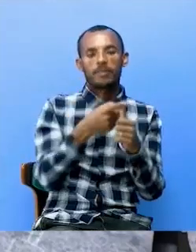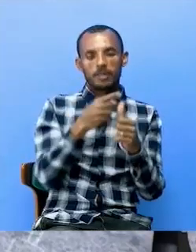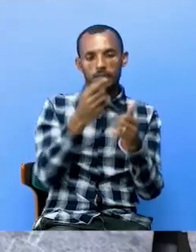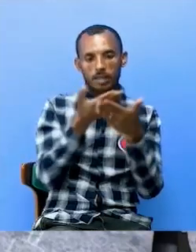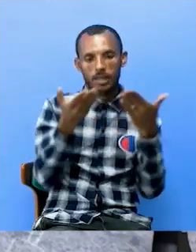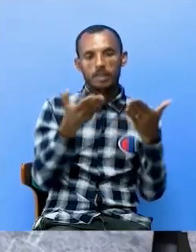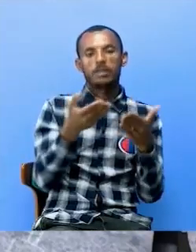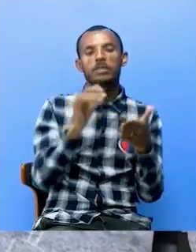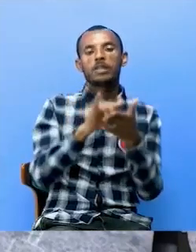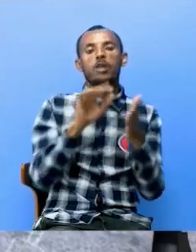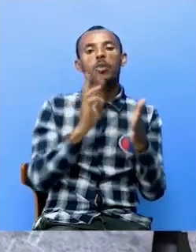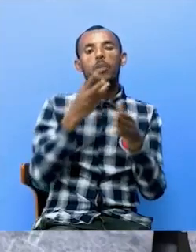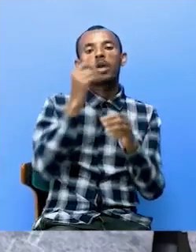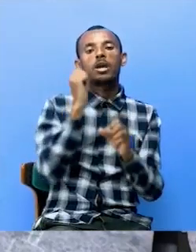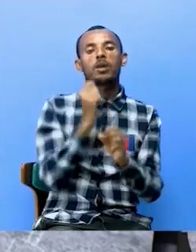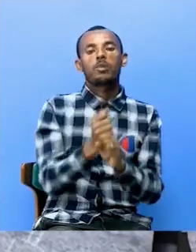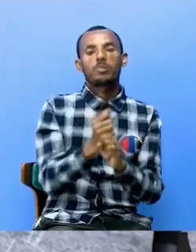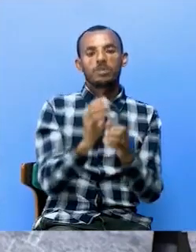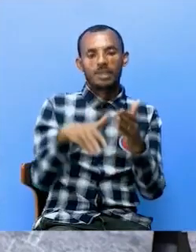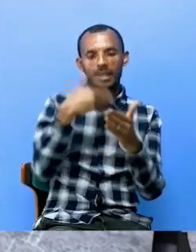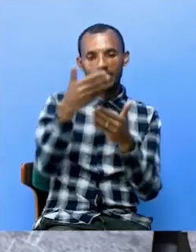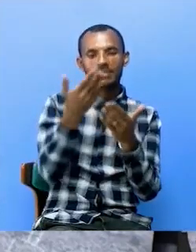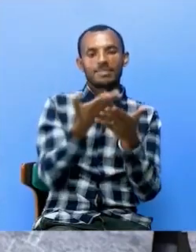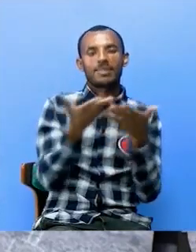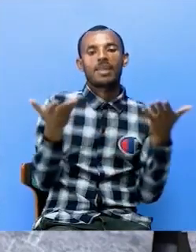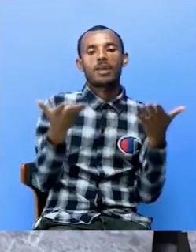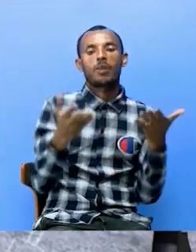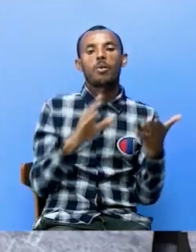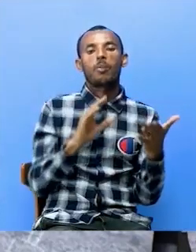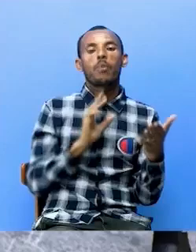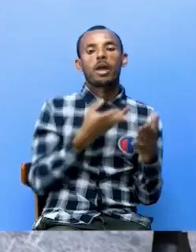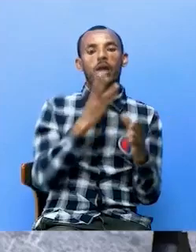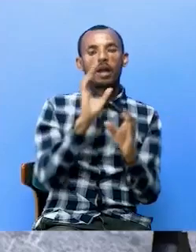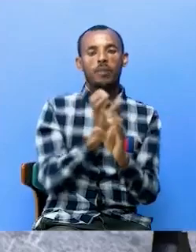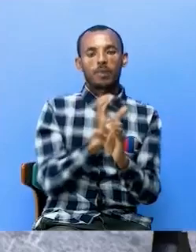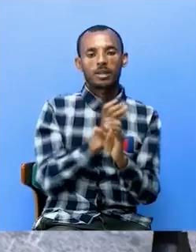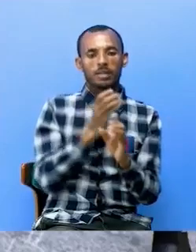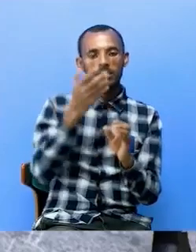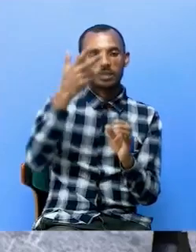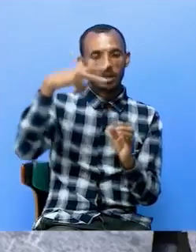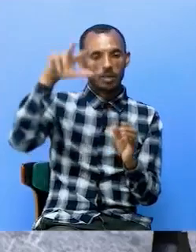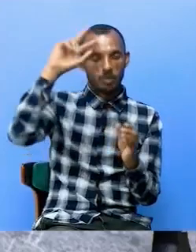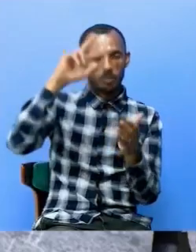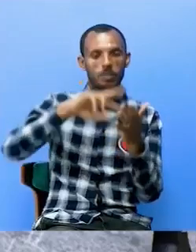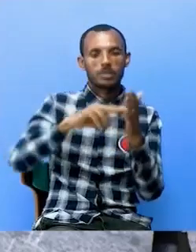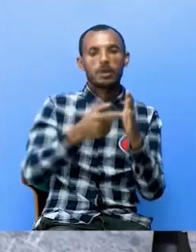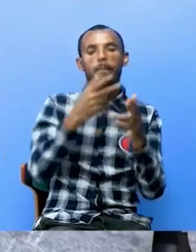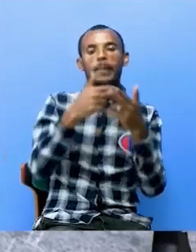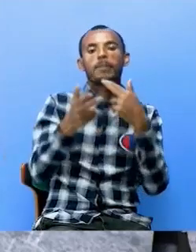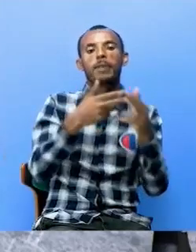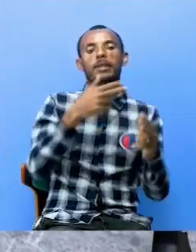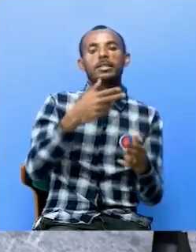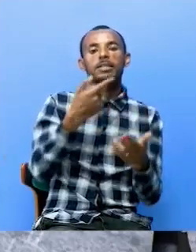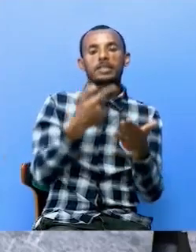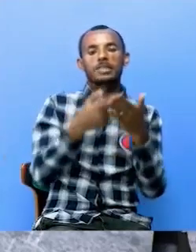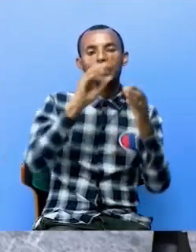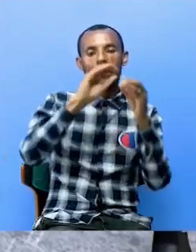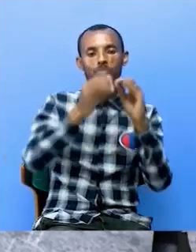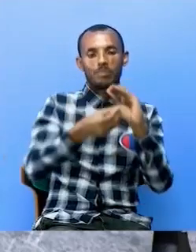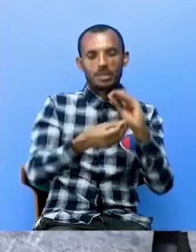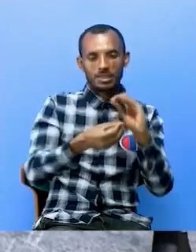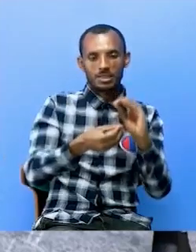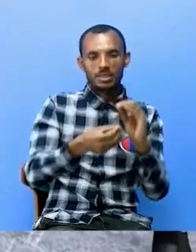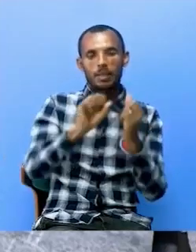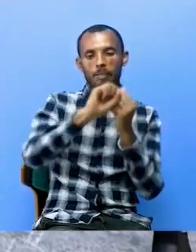do. Then the next thing is, we are calculating the cube, meaning that you need to multiply this number,